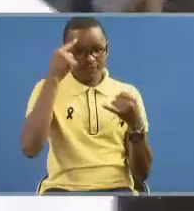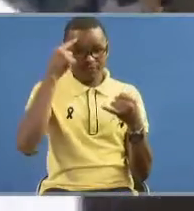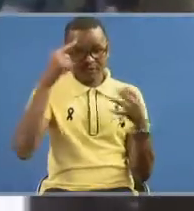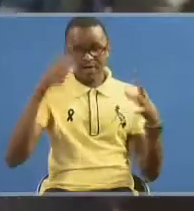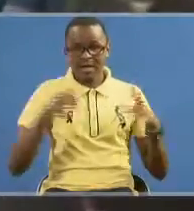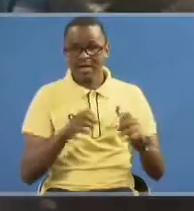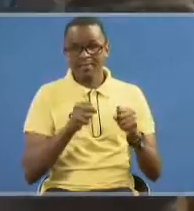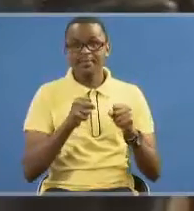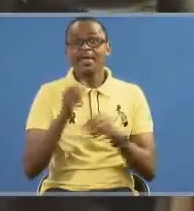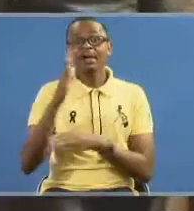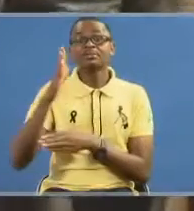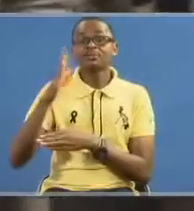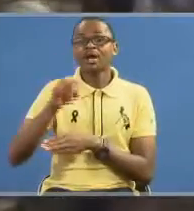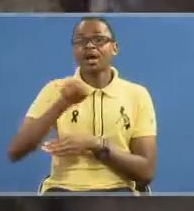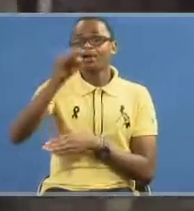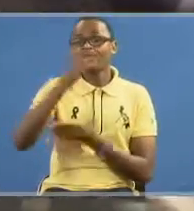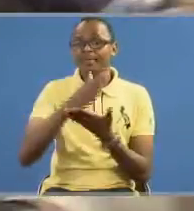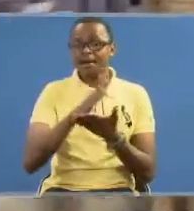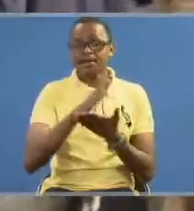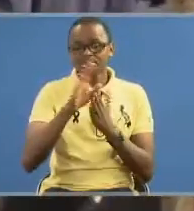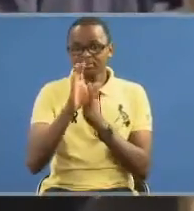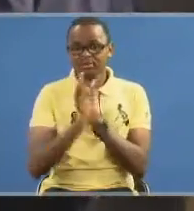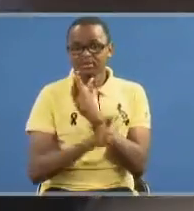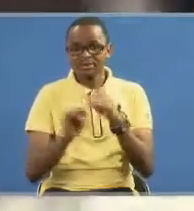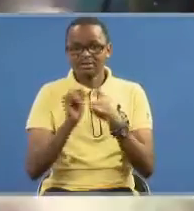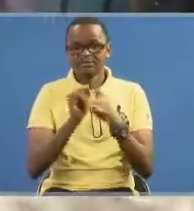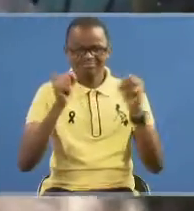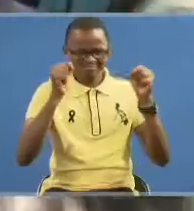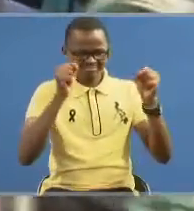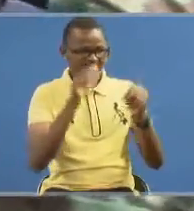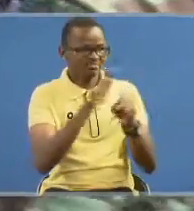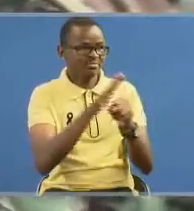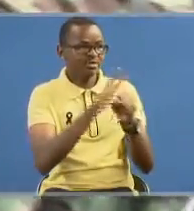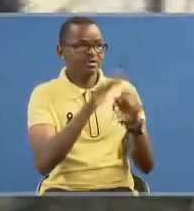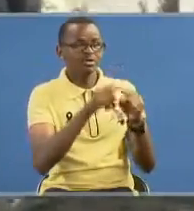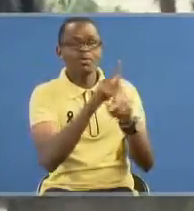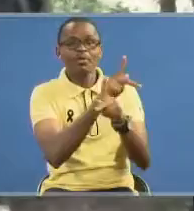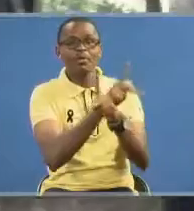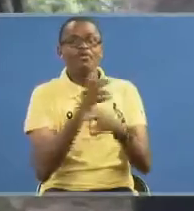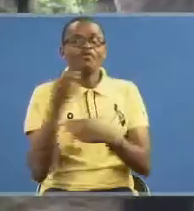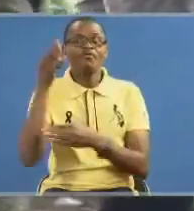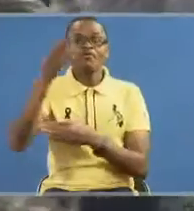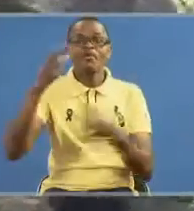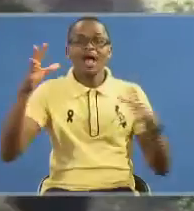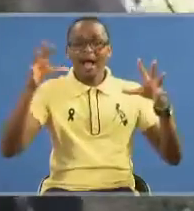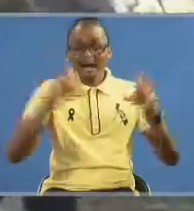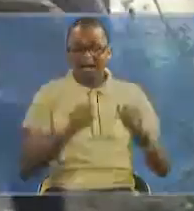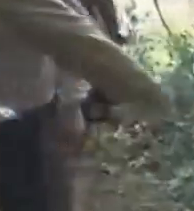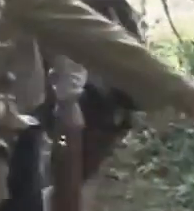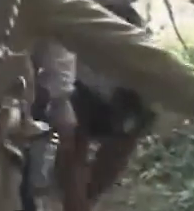attack, security of the northern part of the country has been tightened even more to prevent future attacks.